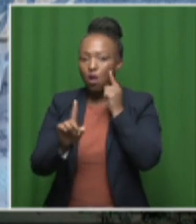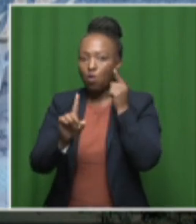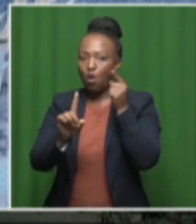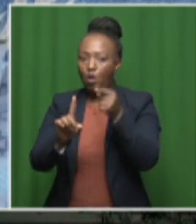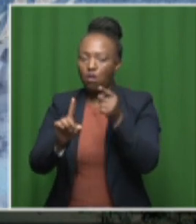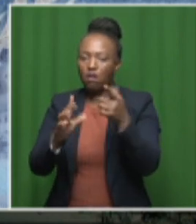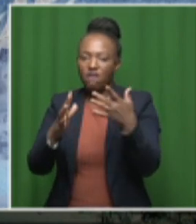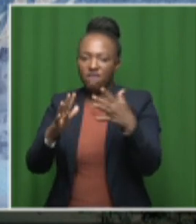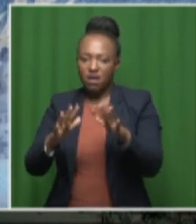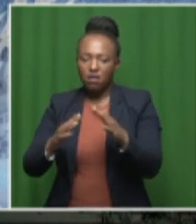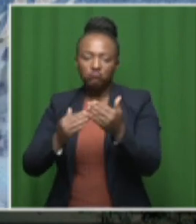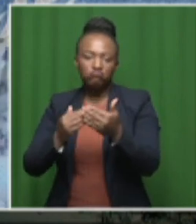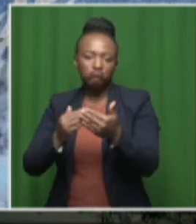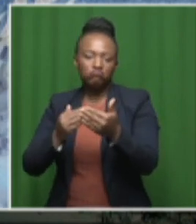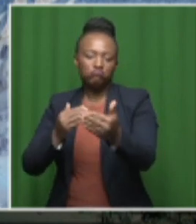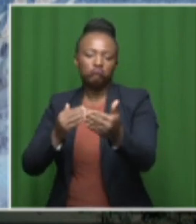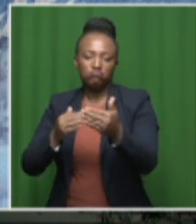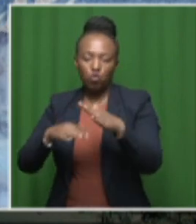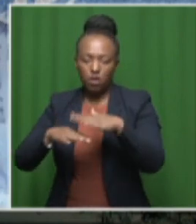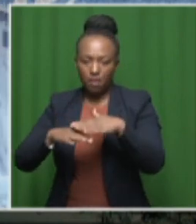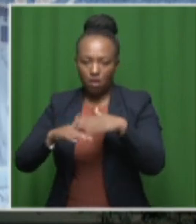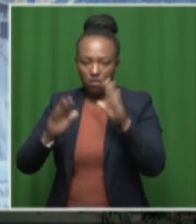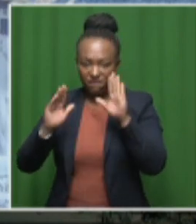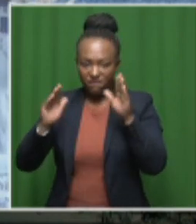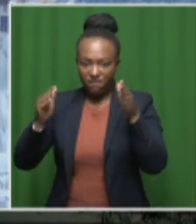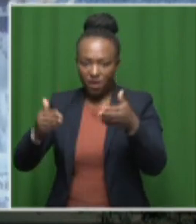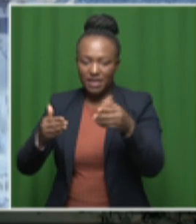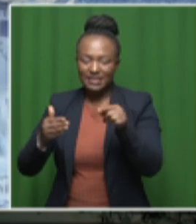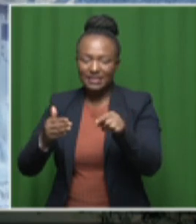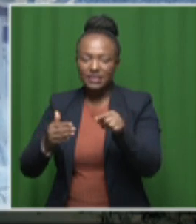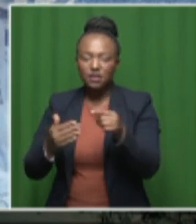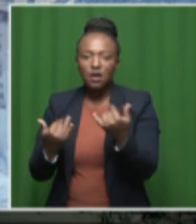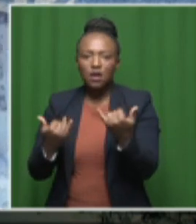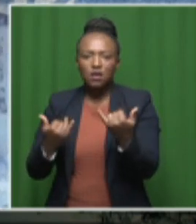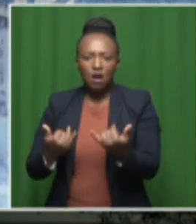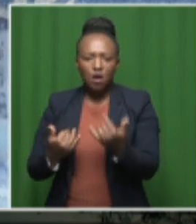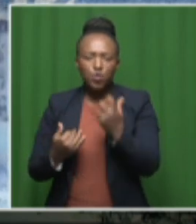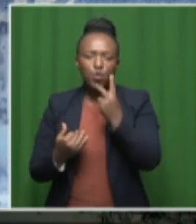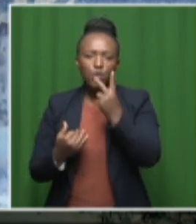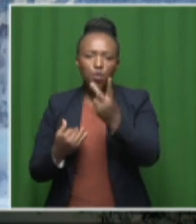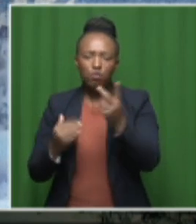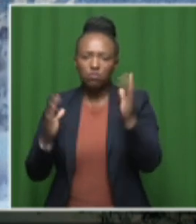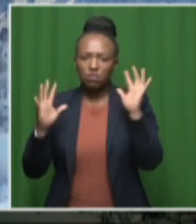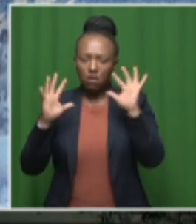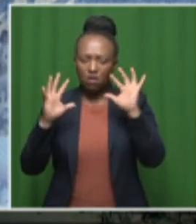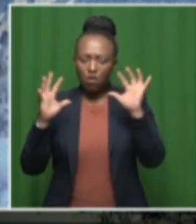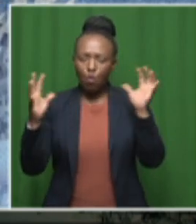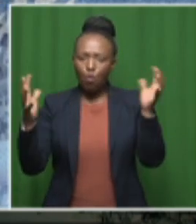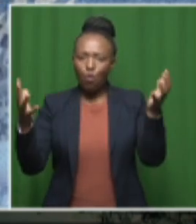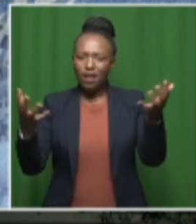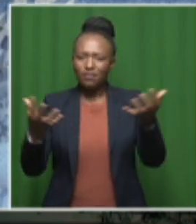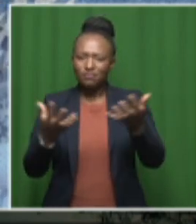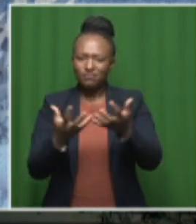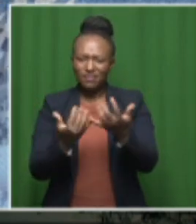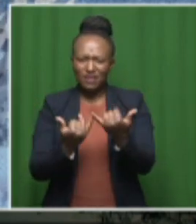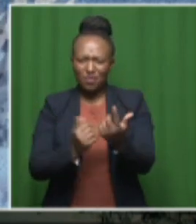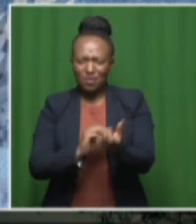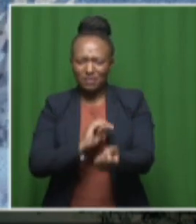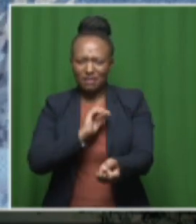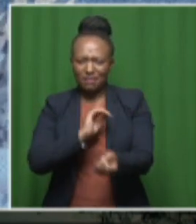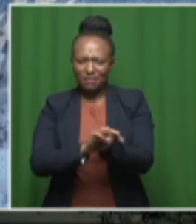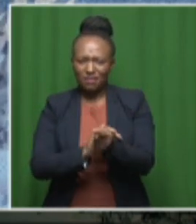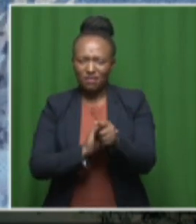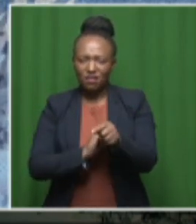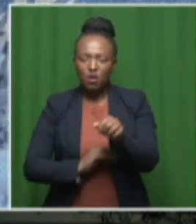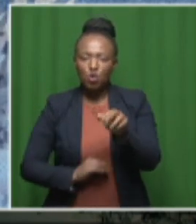will focus a little bit beyond, because when we look at what's happening in the world today, one would ask the question, what is